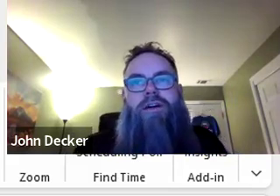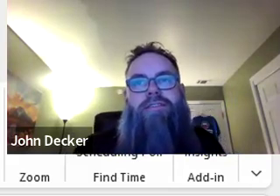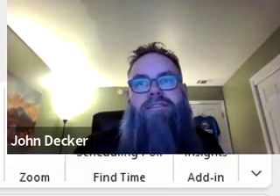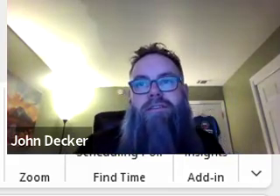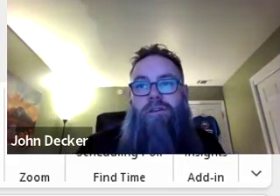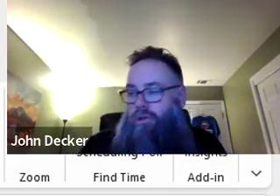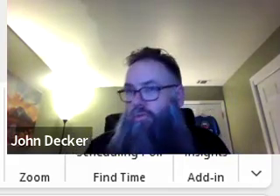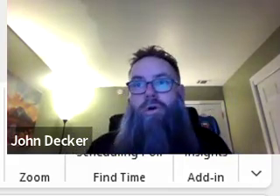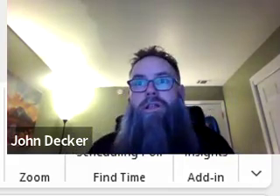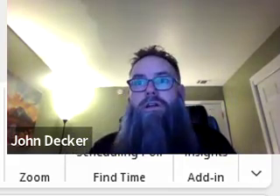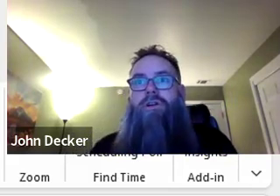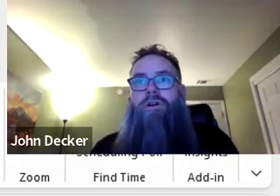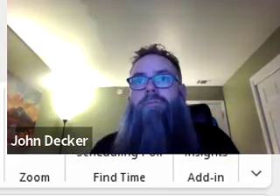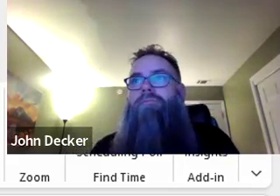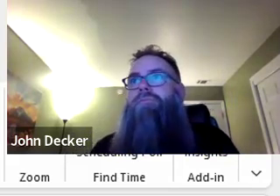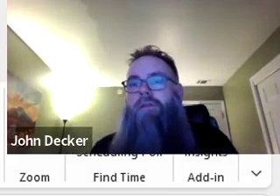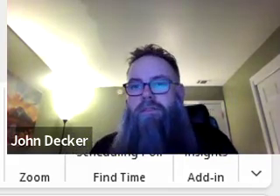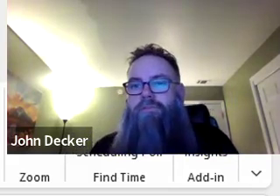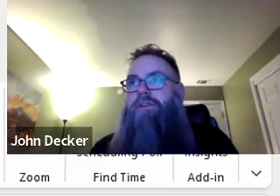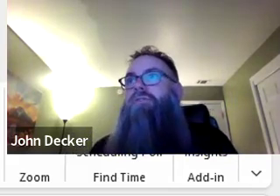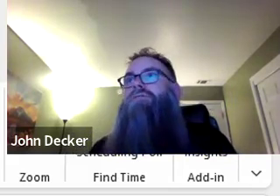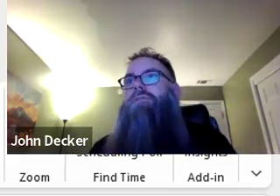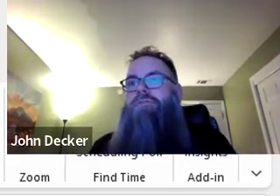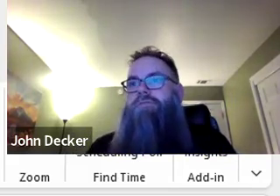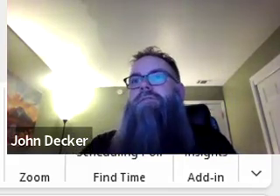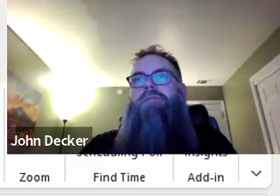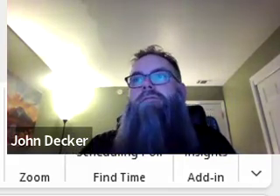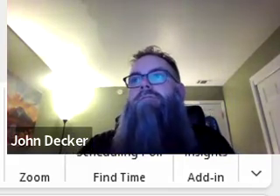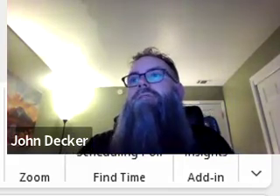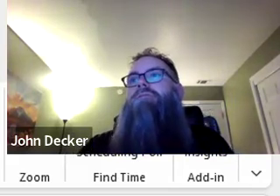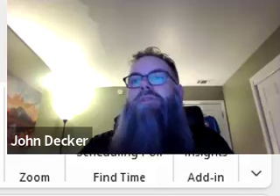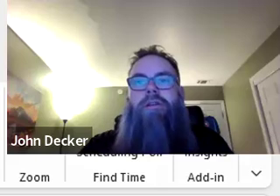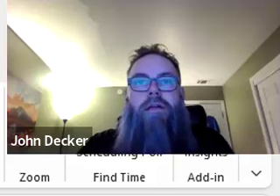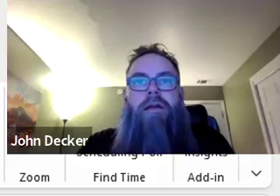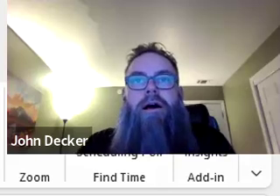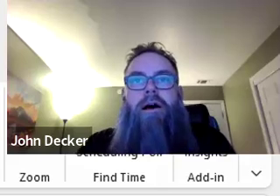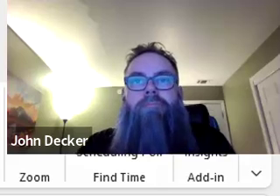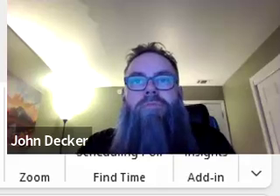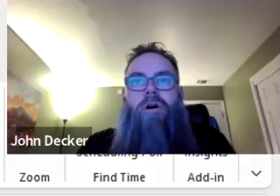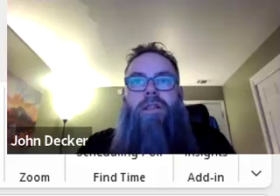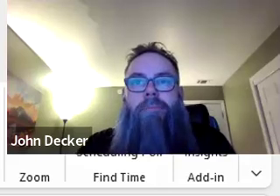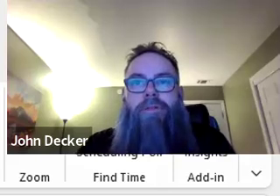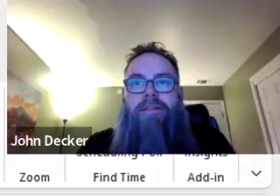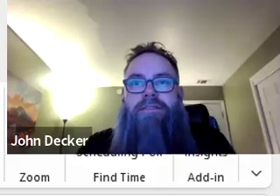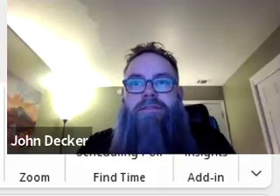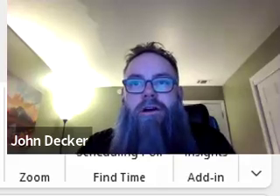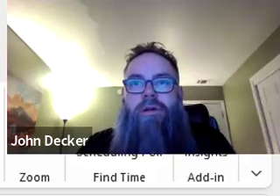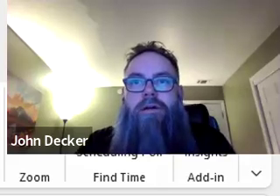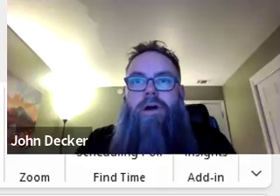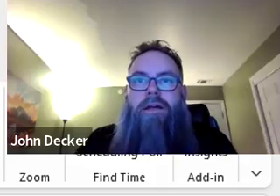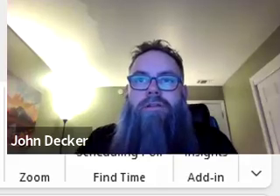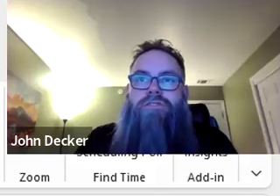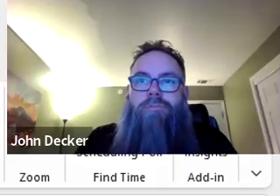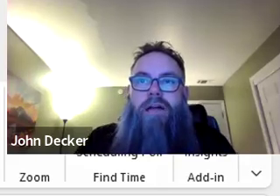validation process will occur in the provider directory. Excuse me. screen here. All applicants